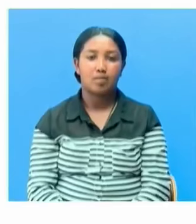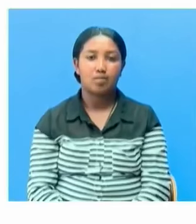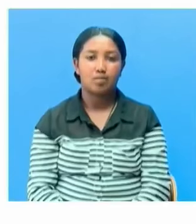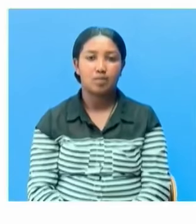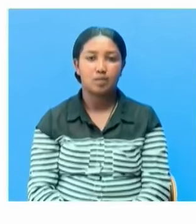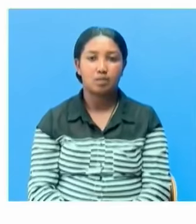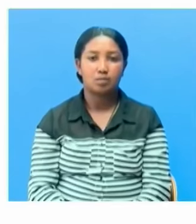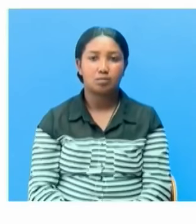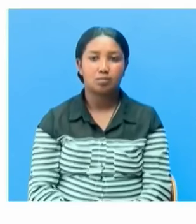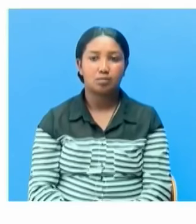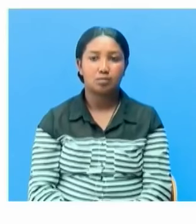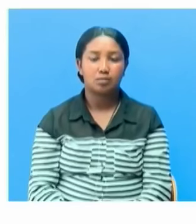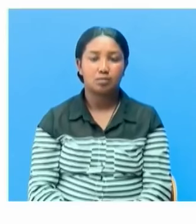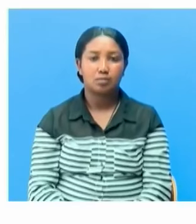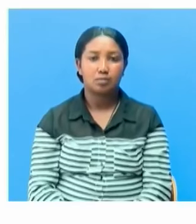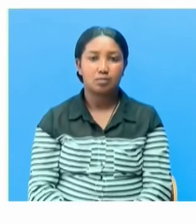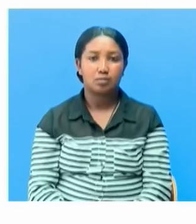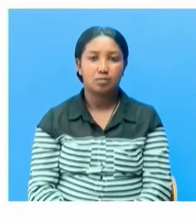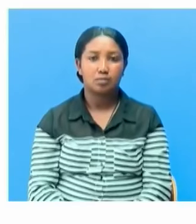Example.